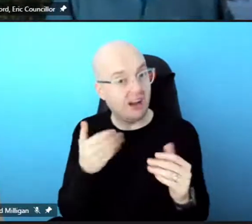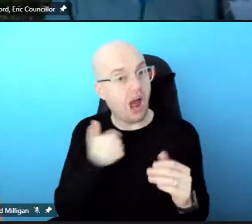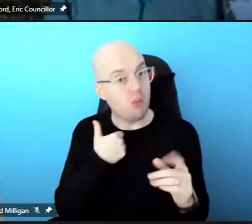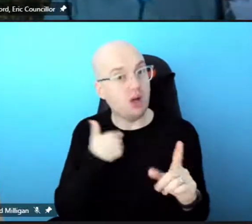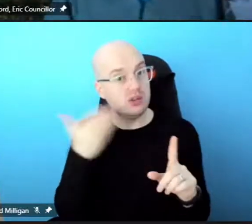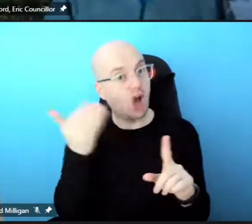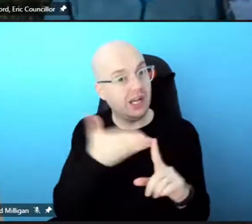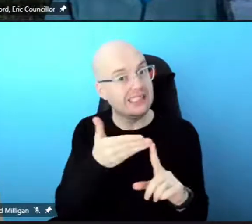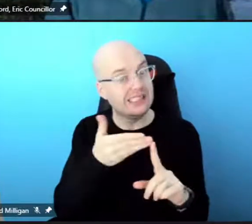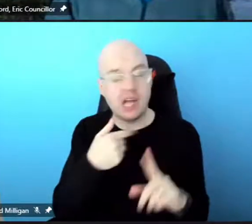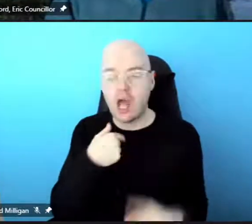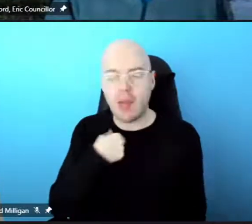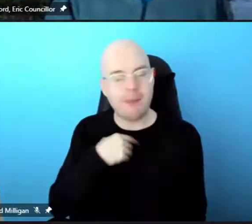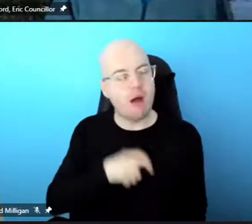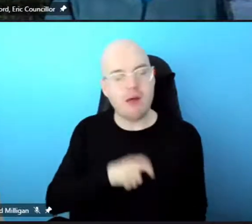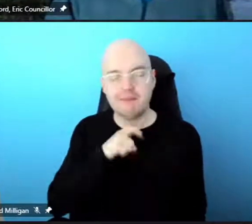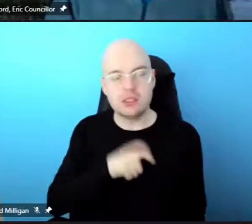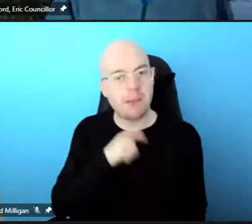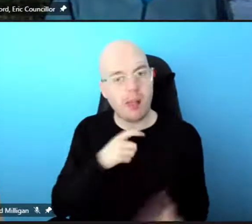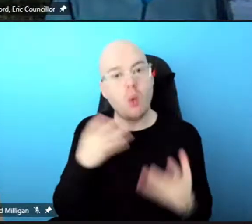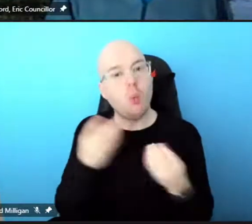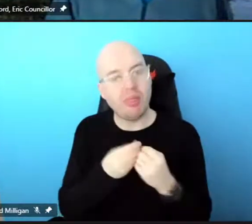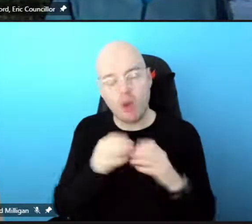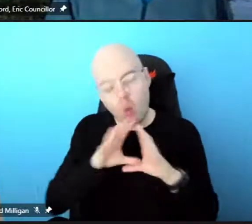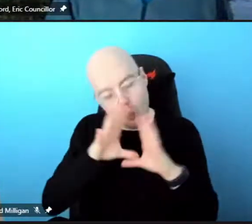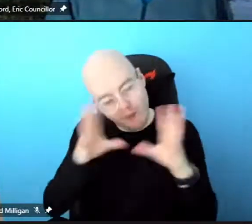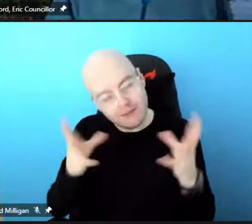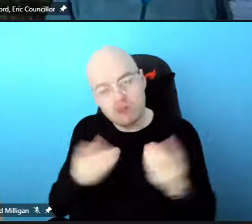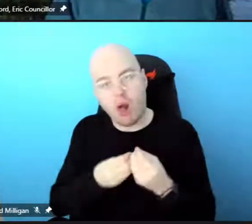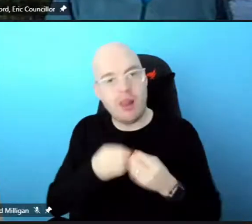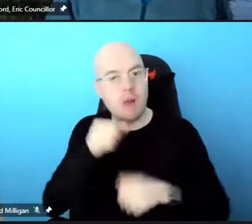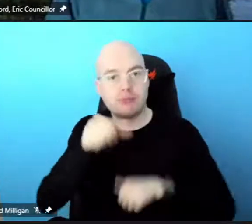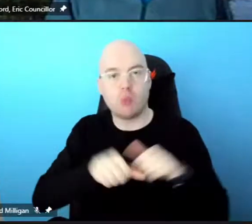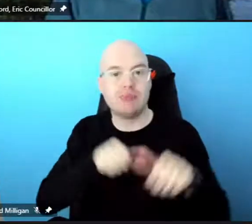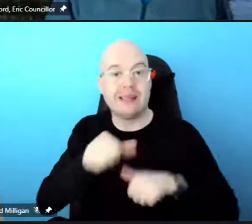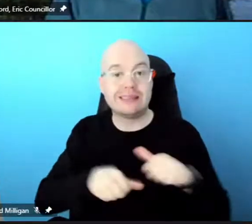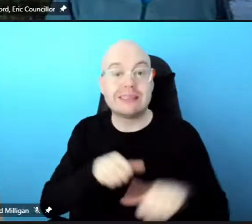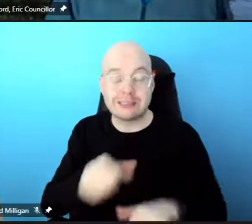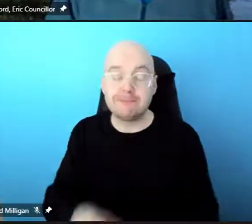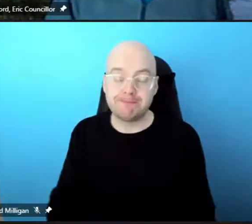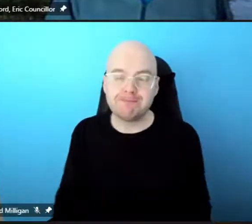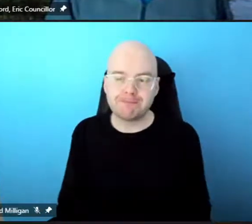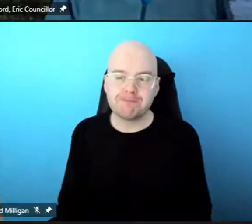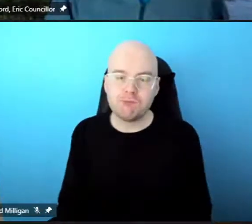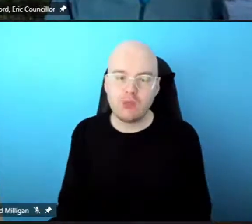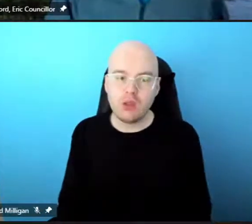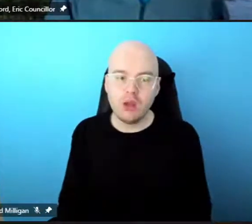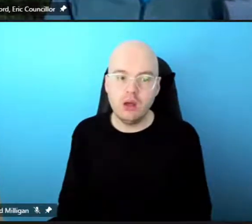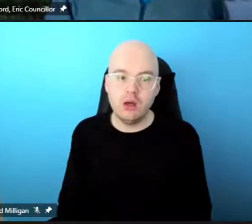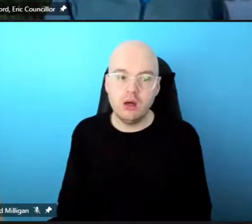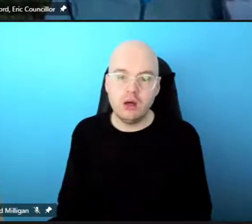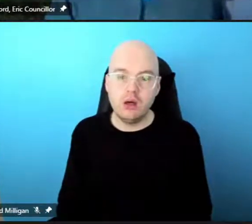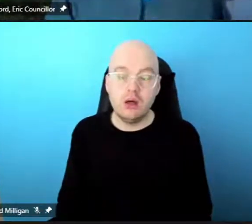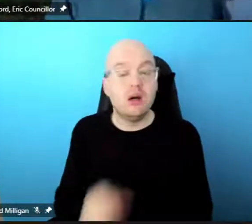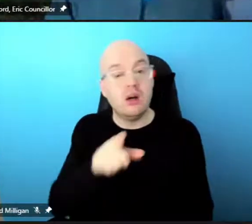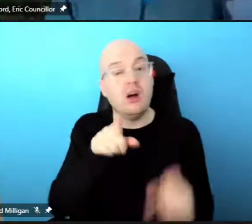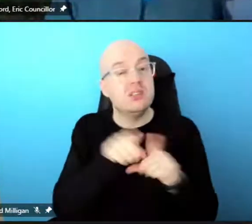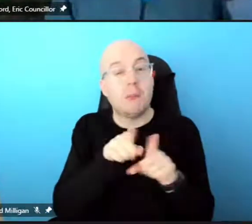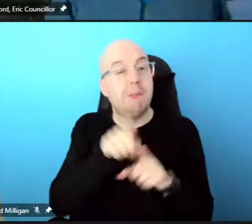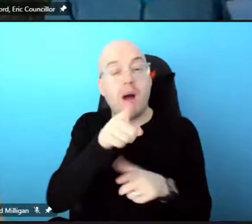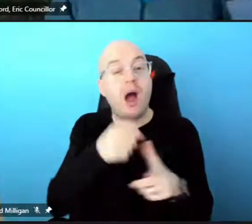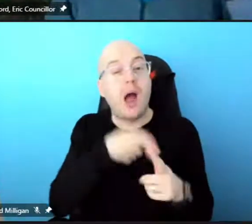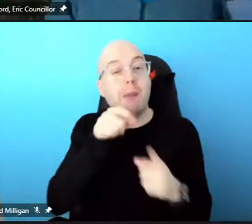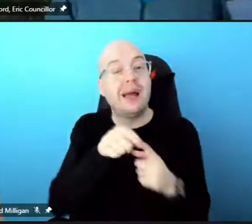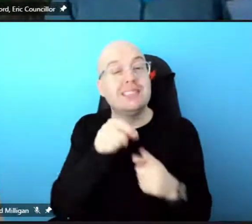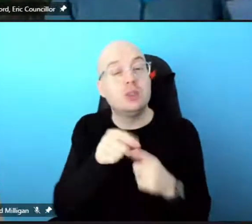the overall progress that we're making with the internal audit plan. Again, as we would normally do in Appendix 2, we've set out